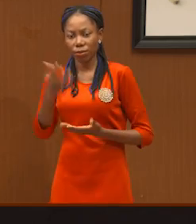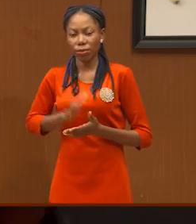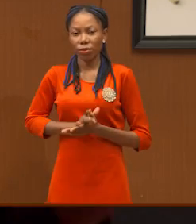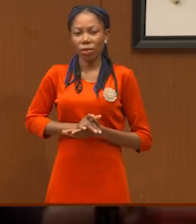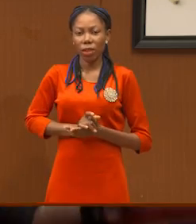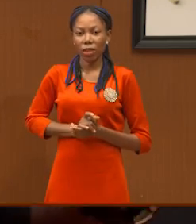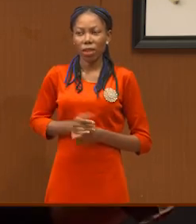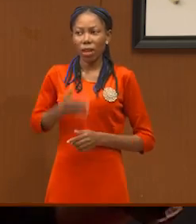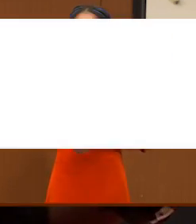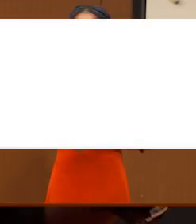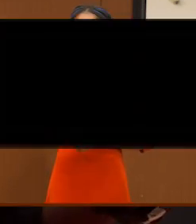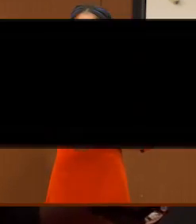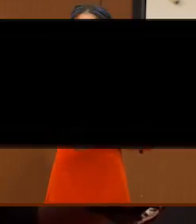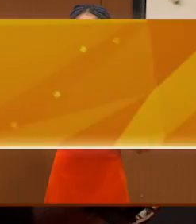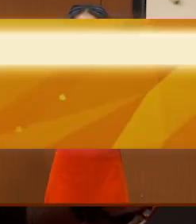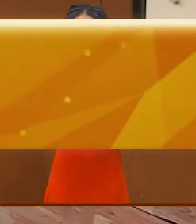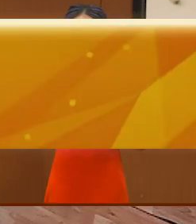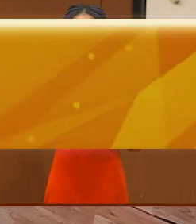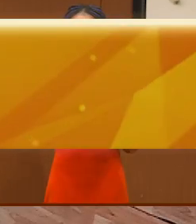If I'm allowed, I can explain it the way it is.